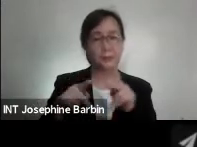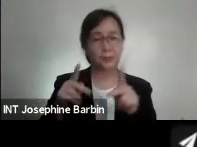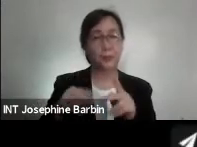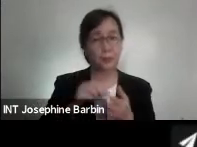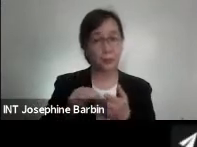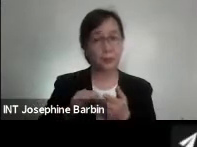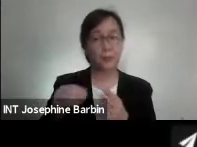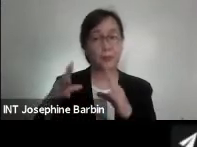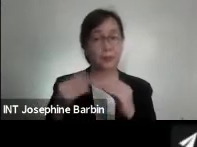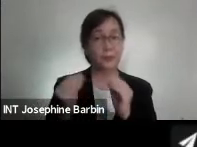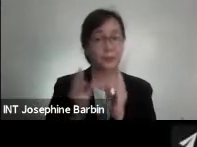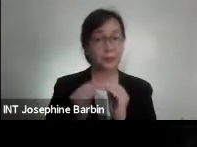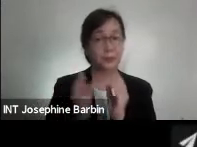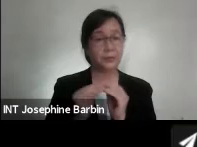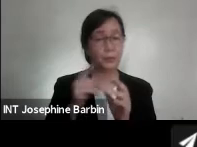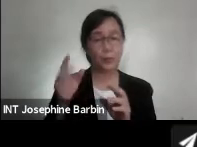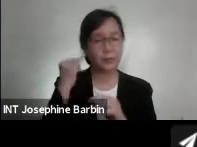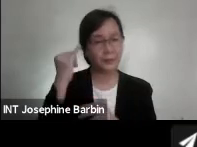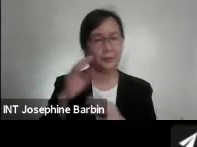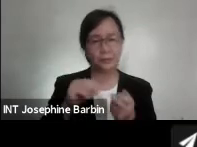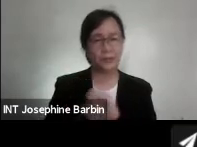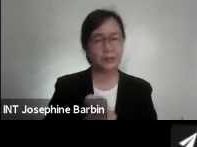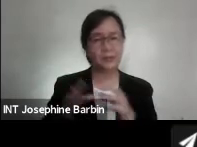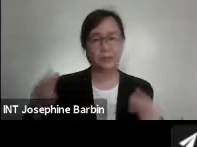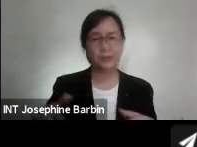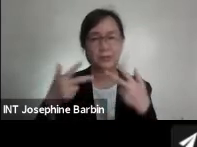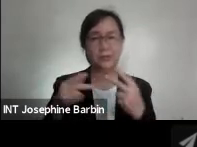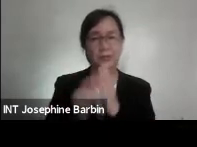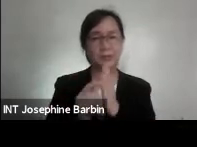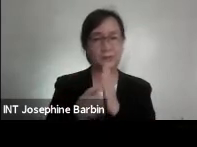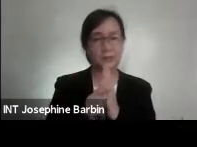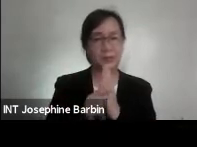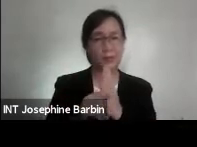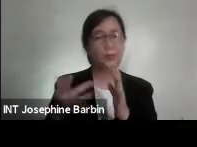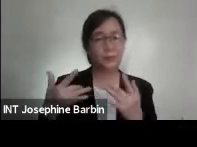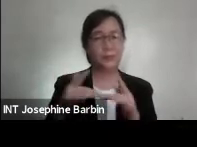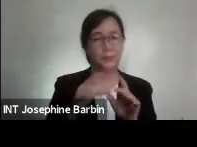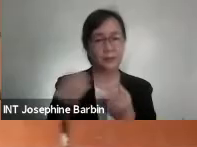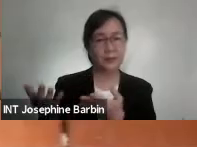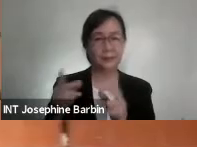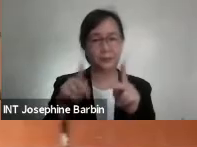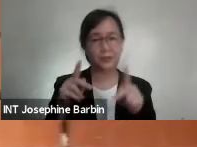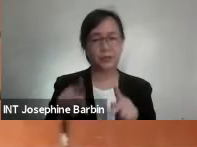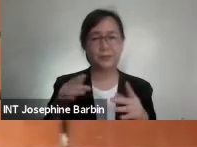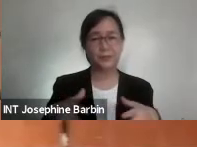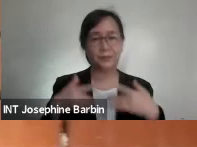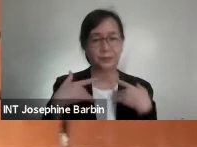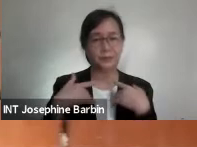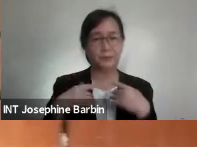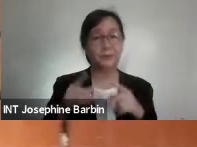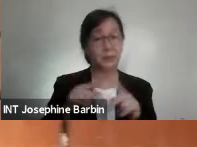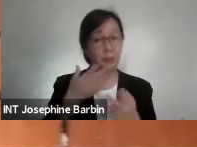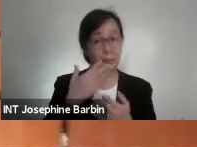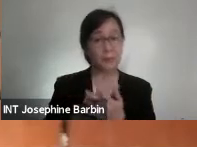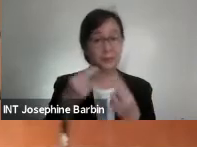no idea of the change that digital technology would bring to young people's life. But the good news is